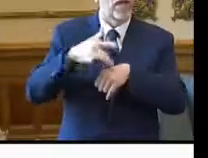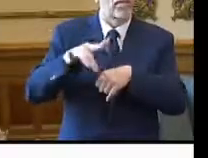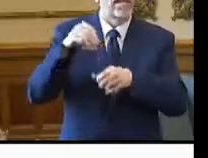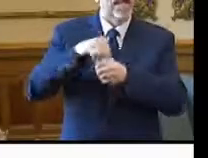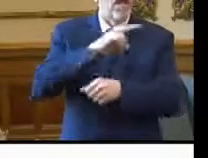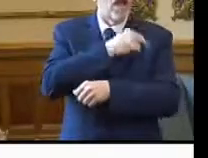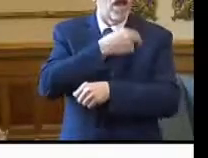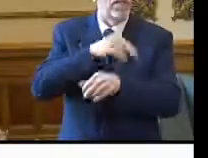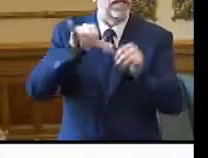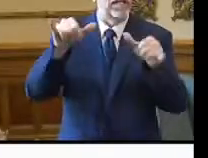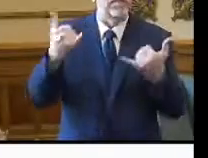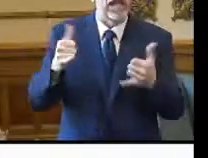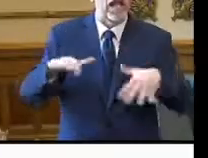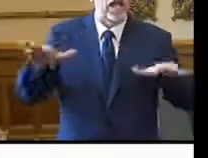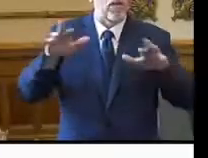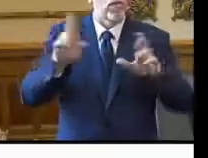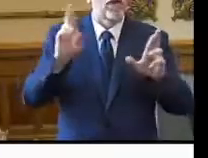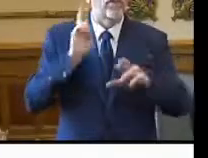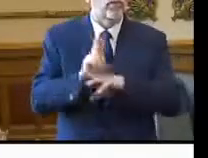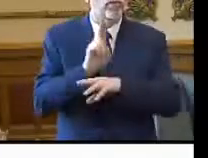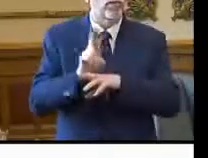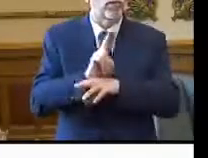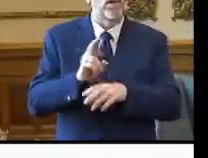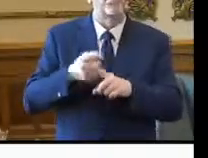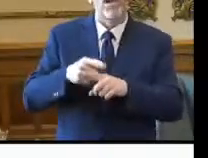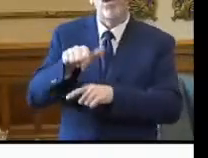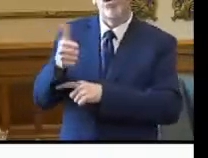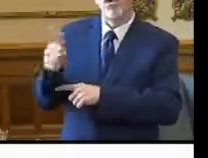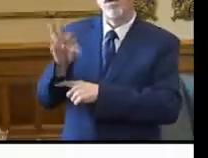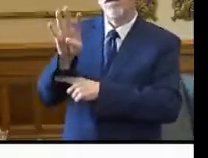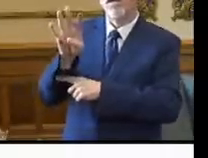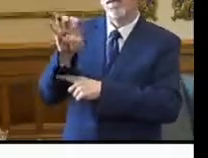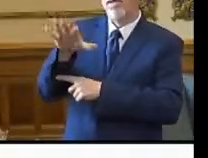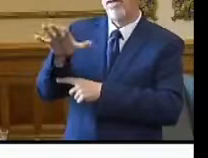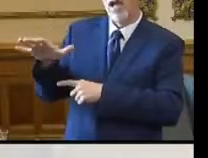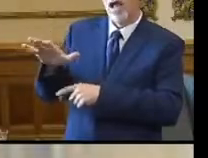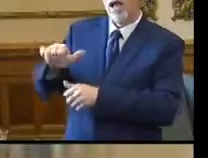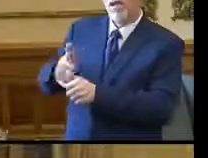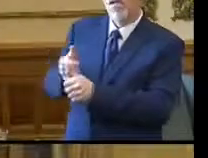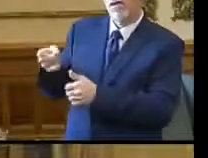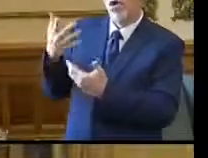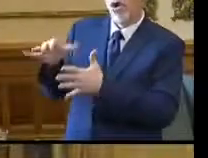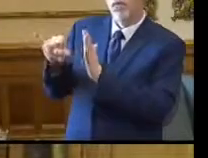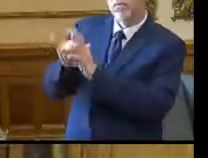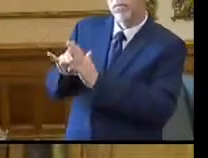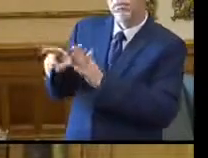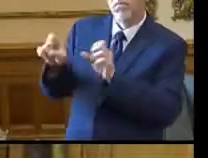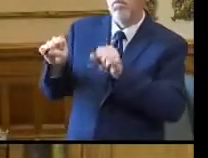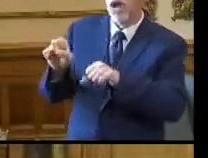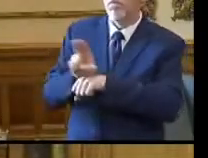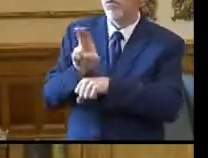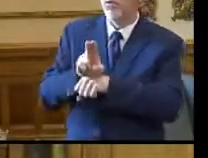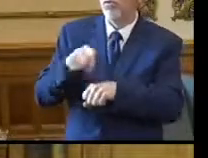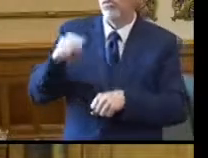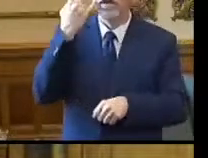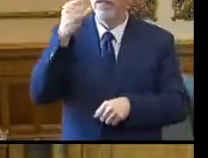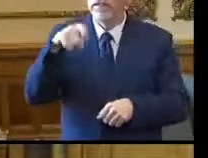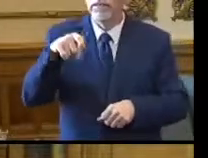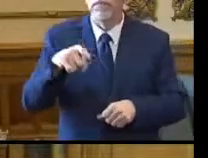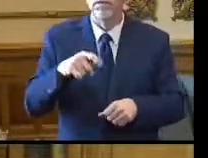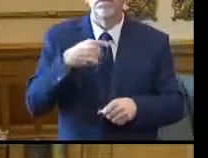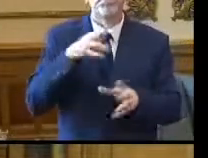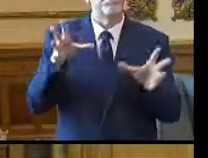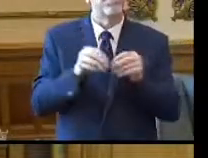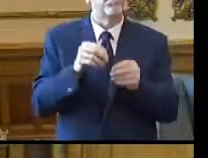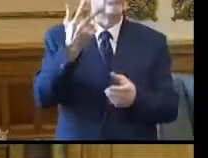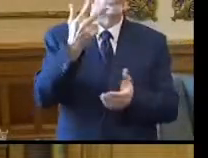our hospital systems to be used, with another 455 that have been identified for potential use if needed, for a total of